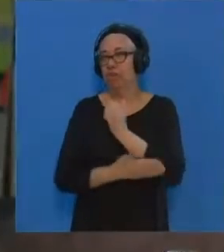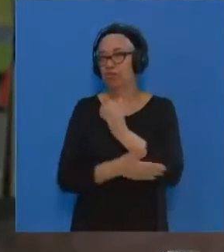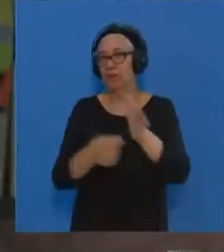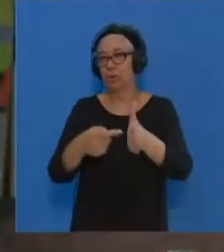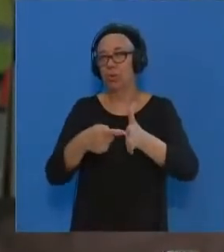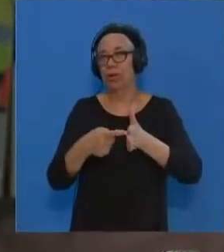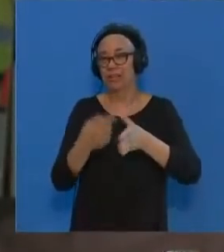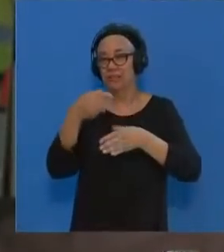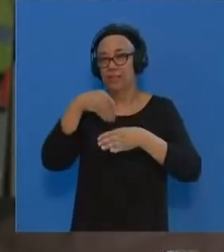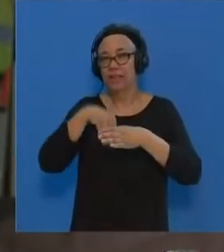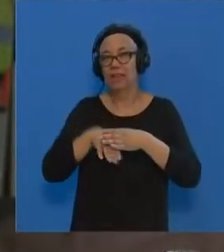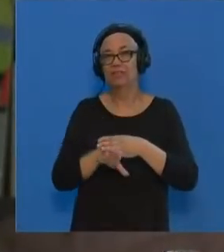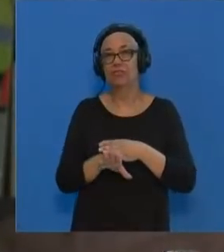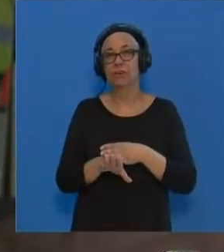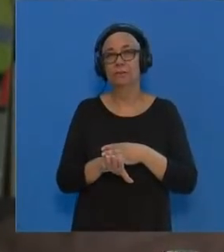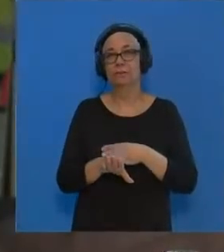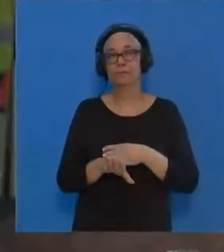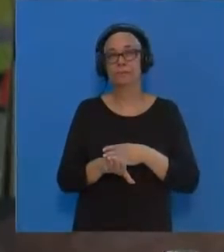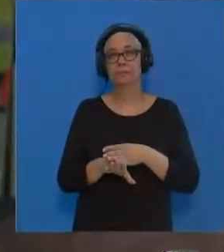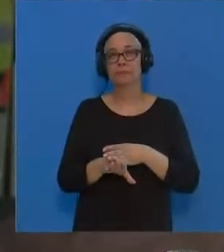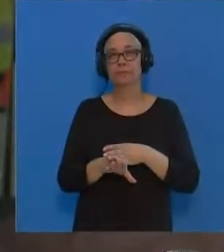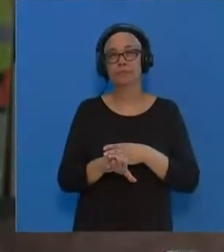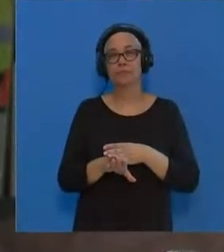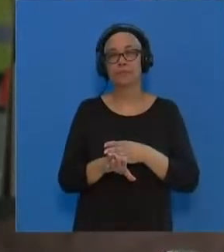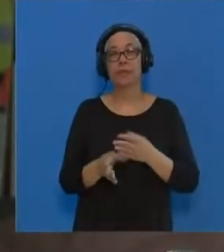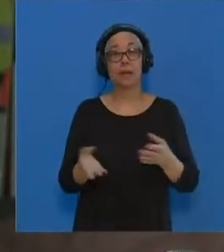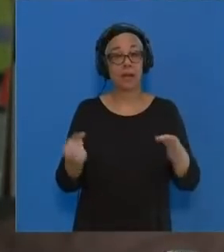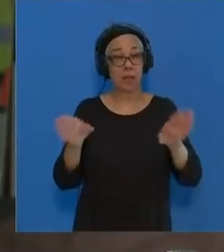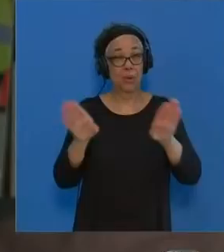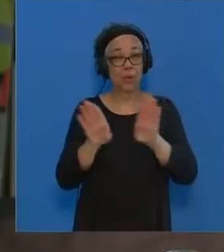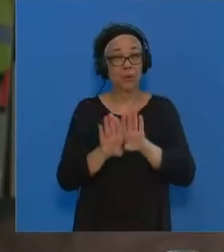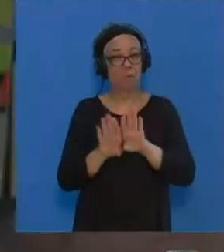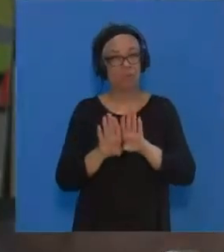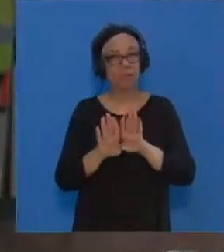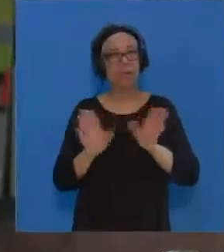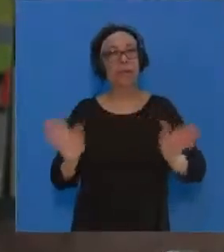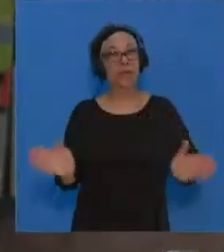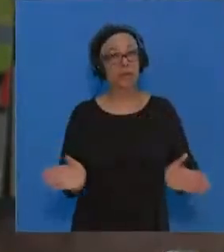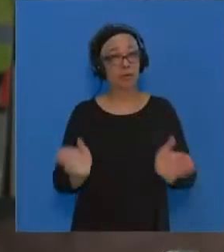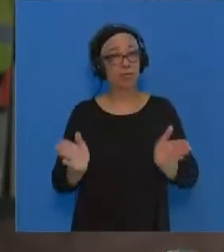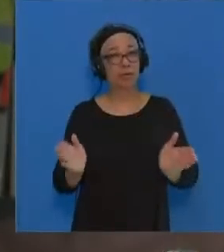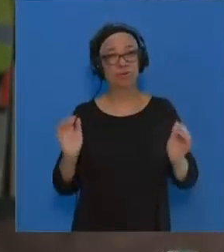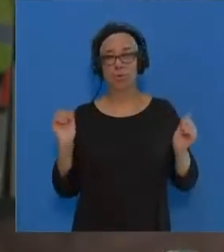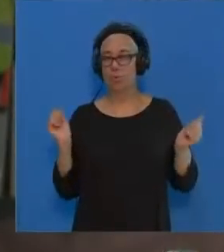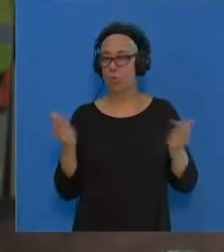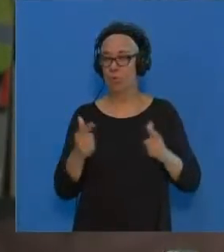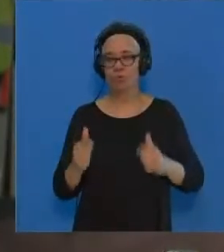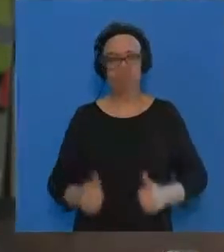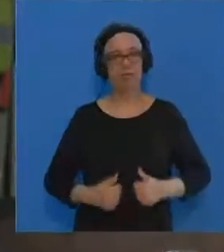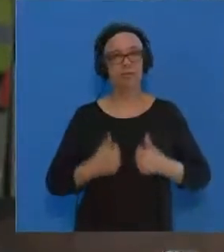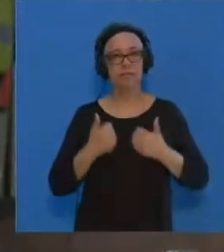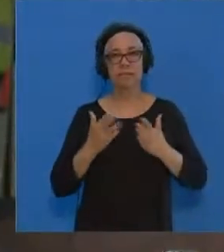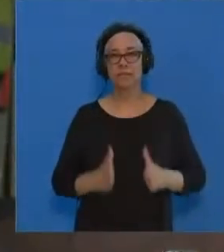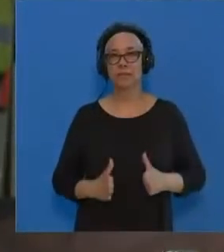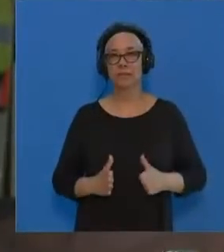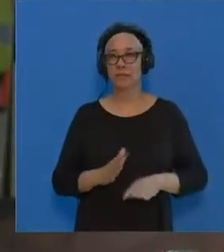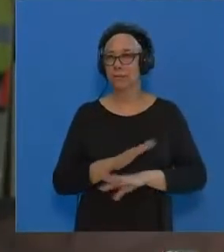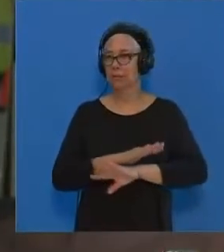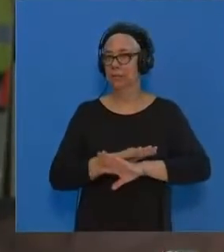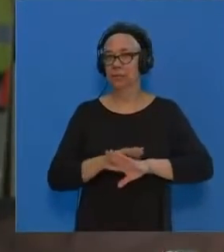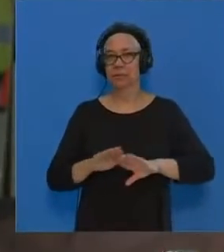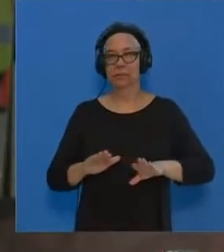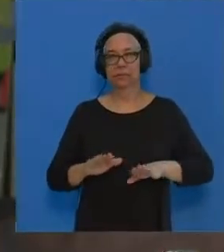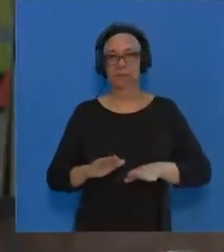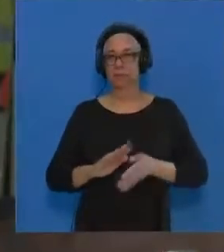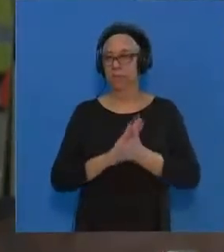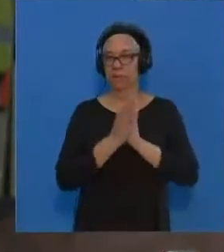for their entry requirements. In closing, I would like to urge all residents to please not let your guard down when